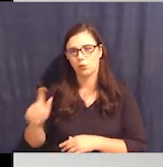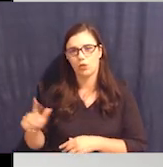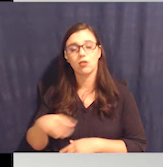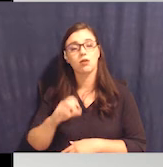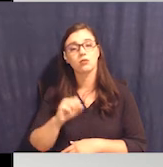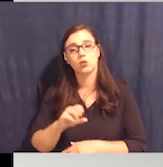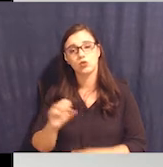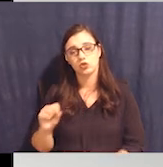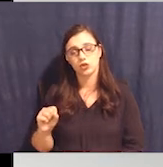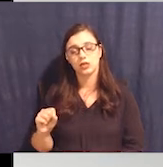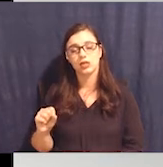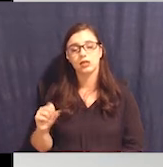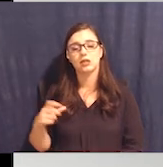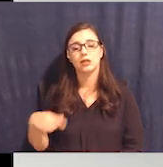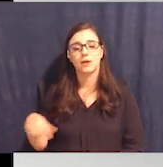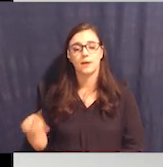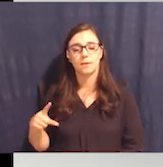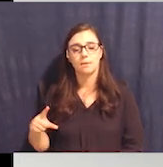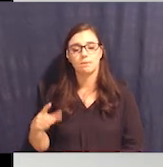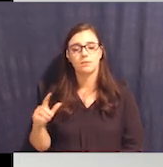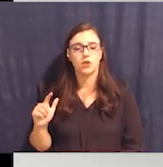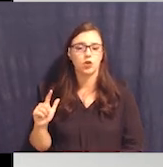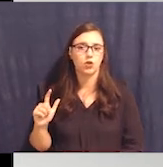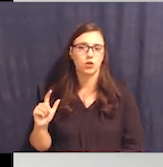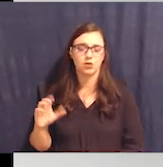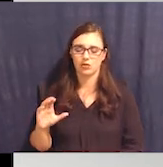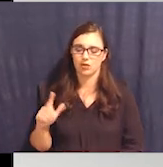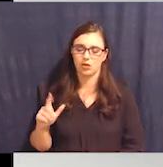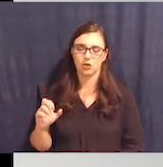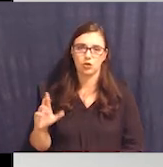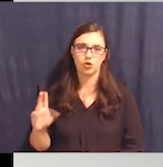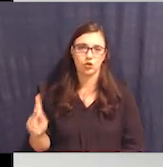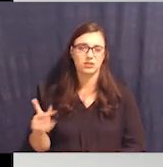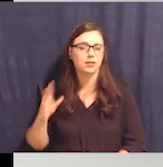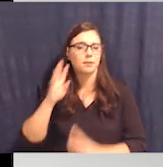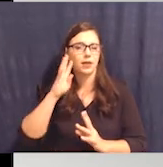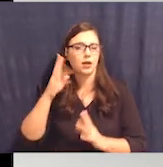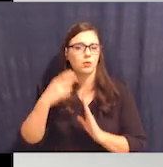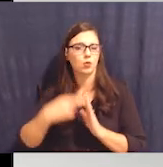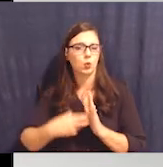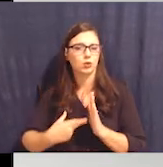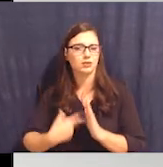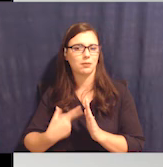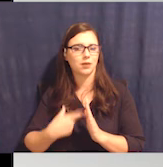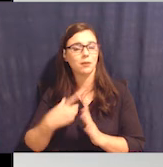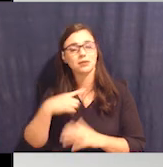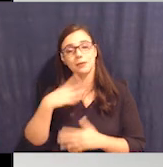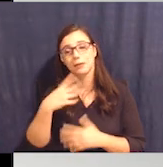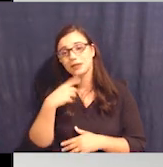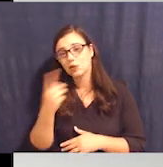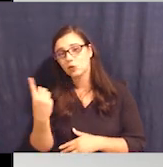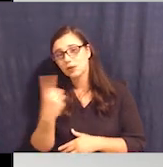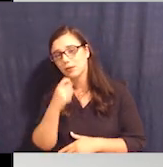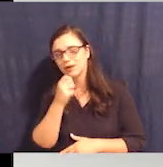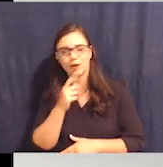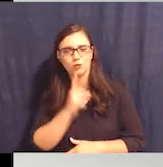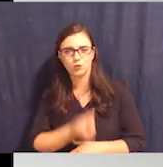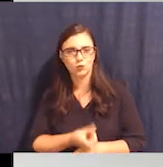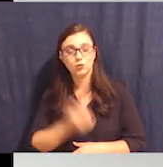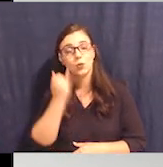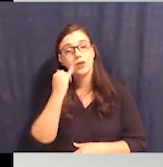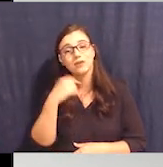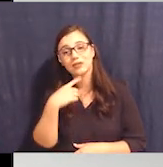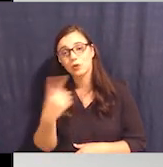Yeah. Social Security clerks make up the rules sometimes. They may tell you something that isn't